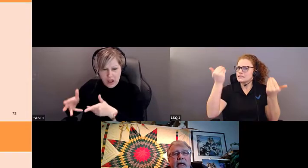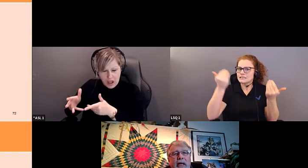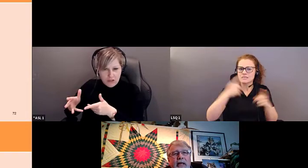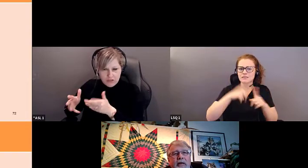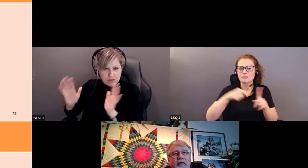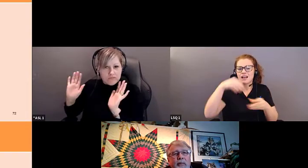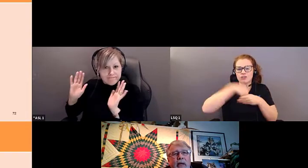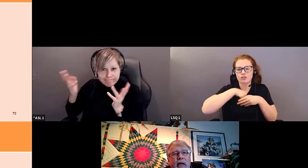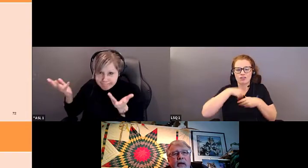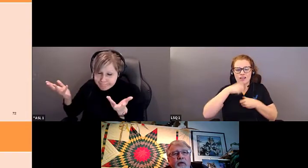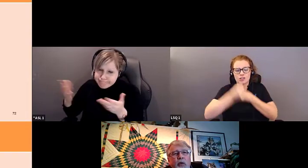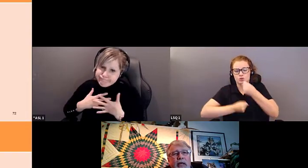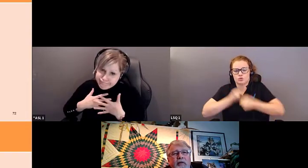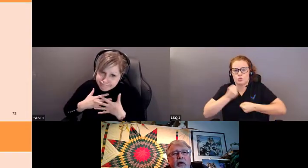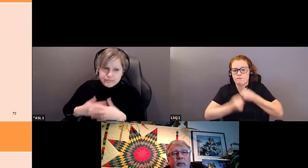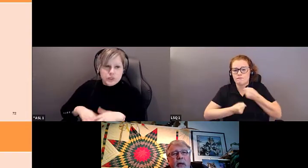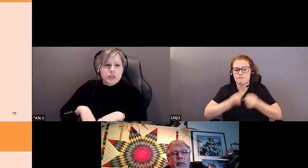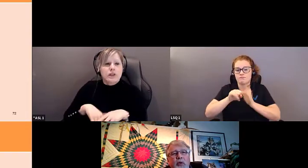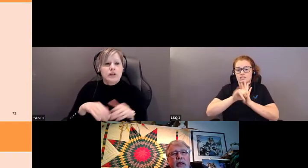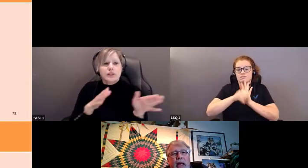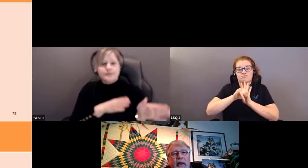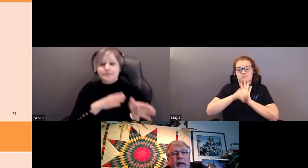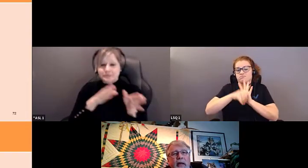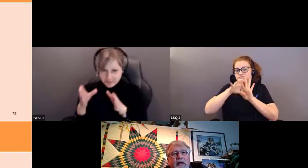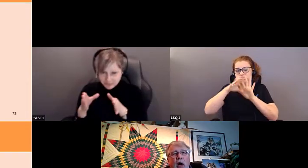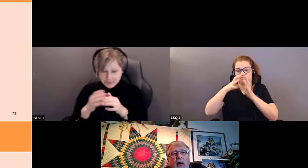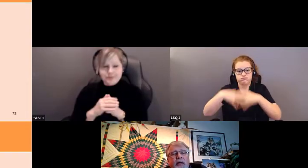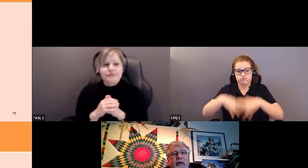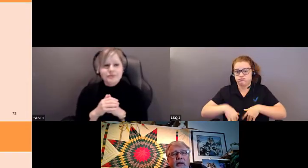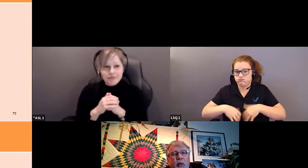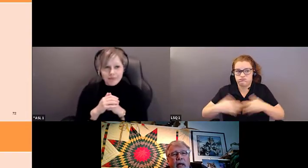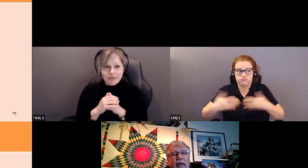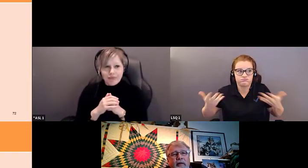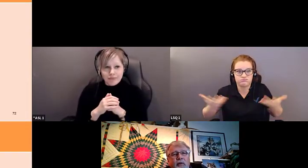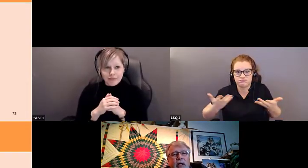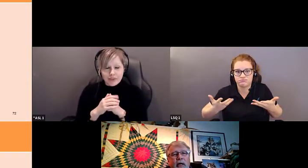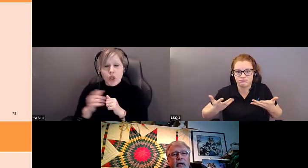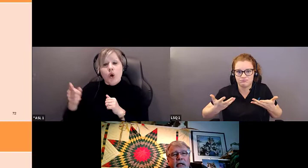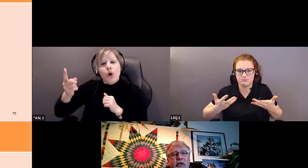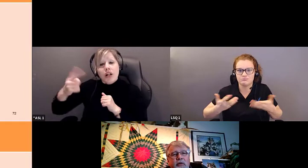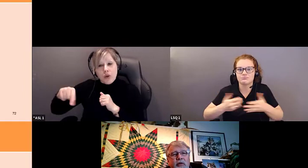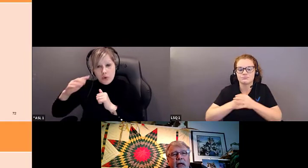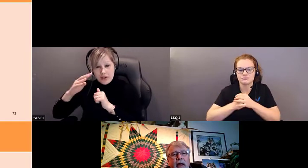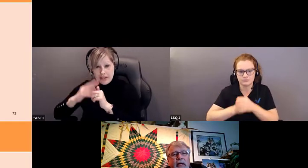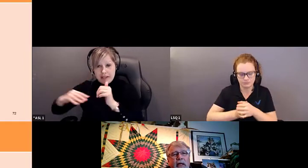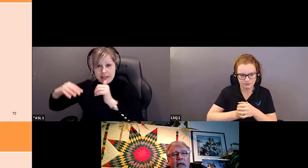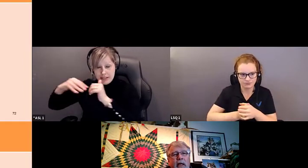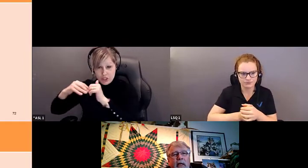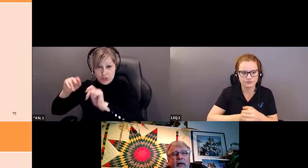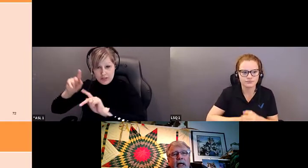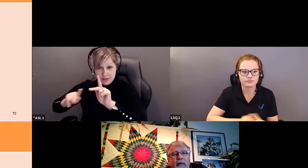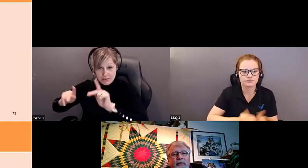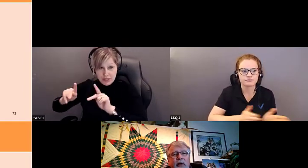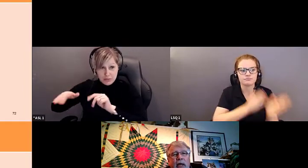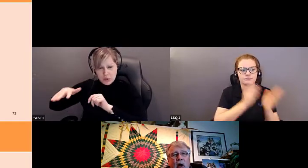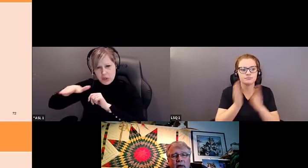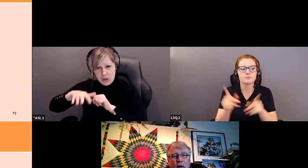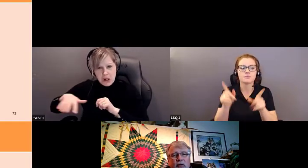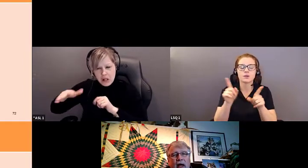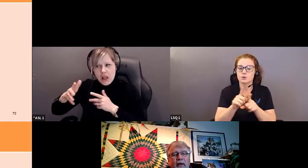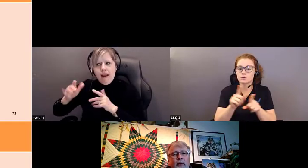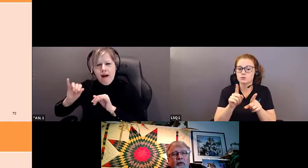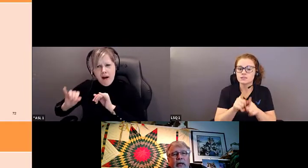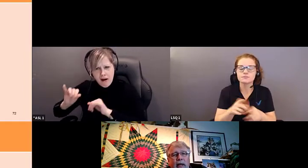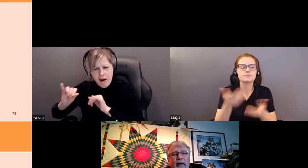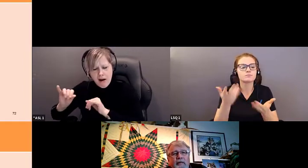Assimilated identities. So these are the people who then adopt the ways of non-Indigenous society. They take on